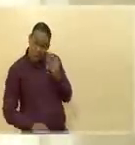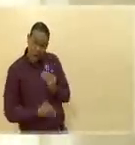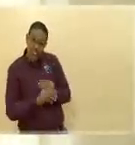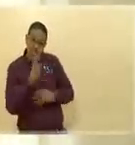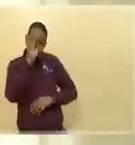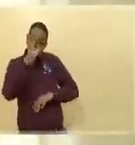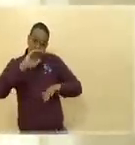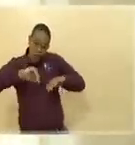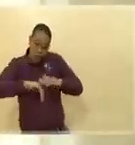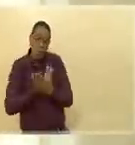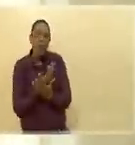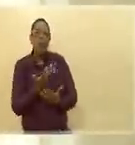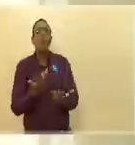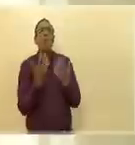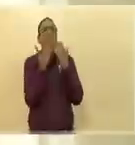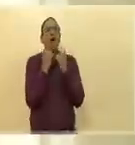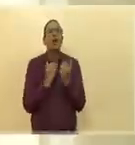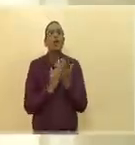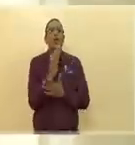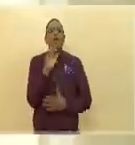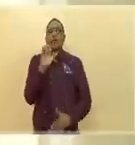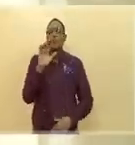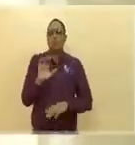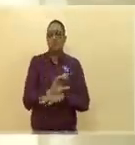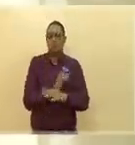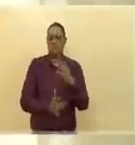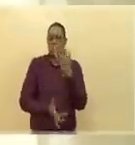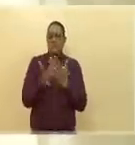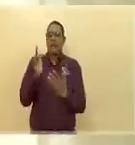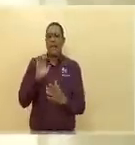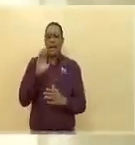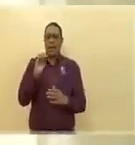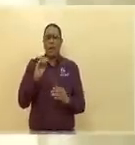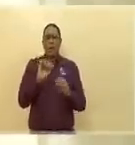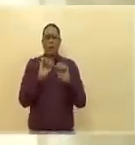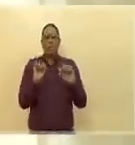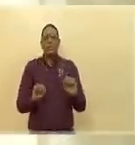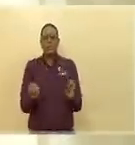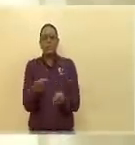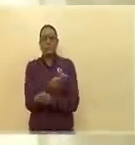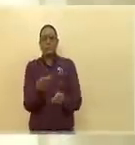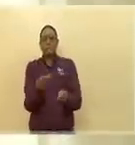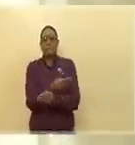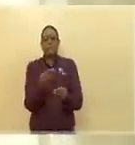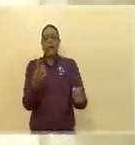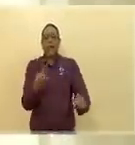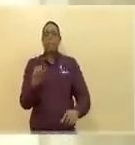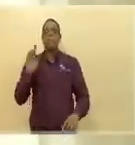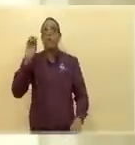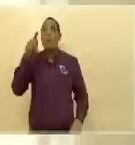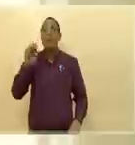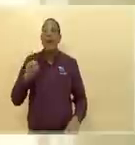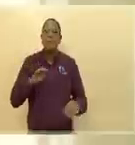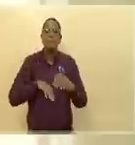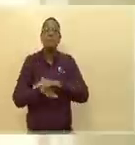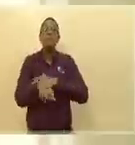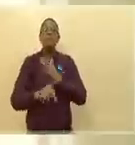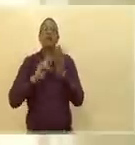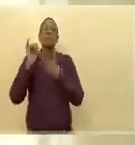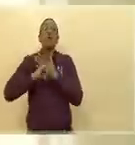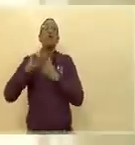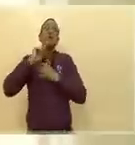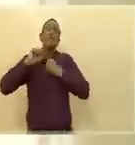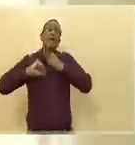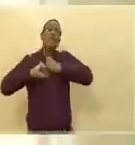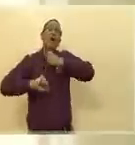new value through digital ecosystems. What the OPM has embarked on through this project is